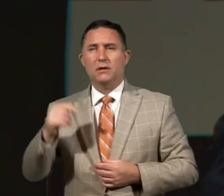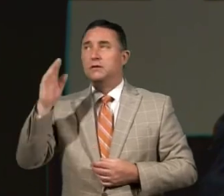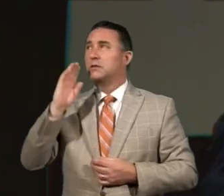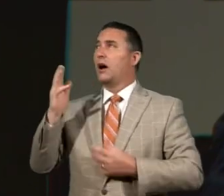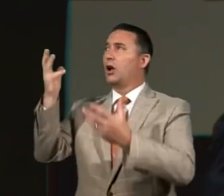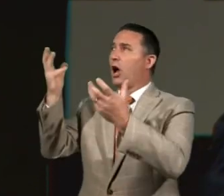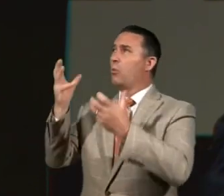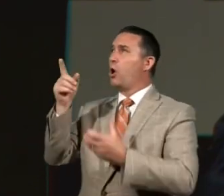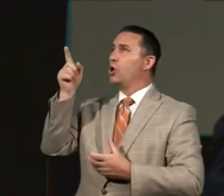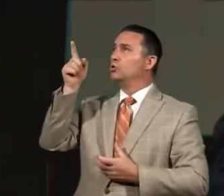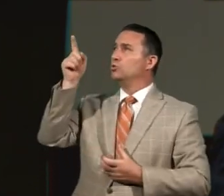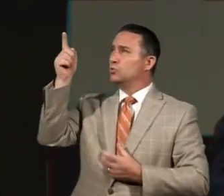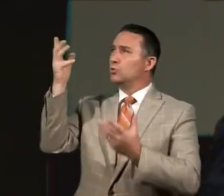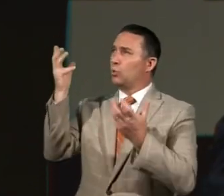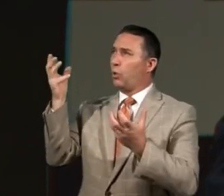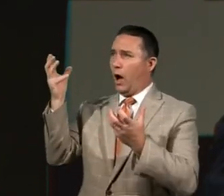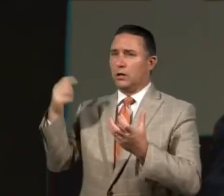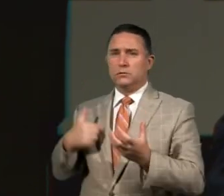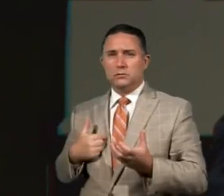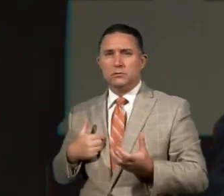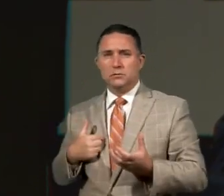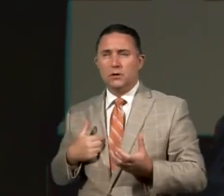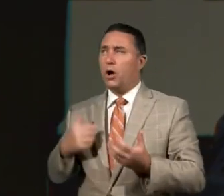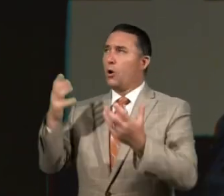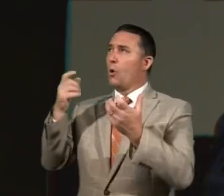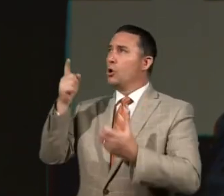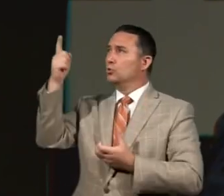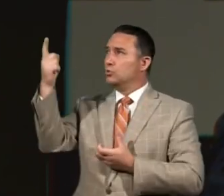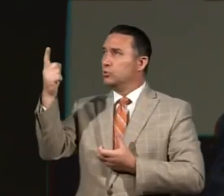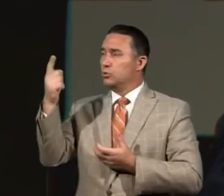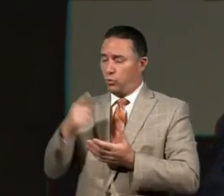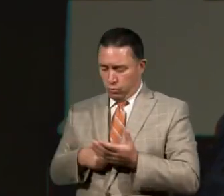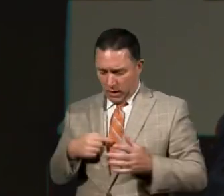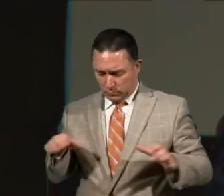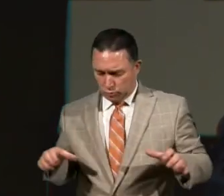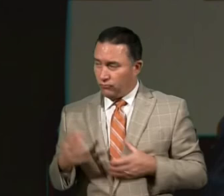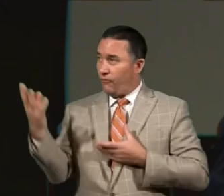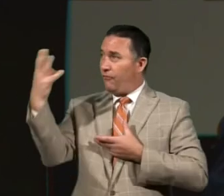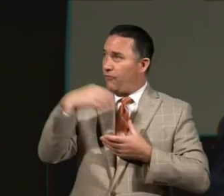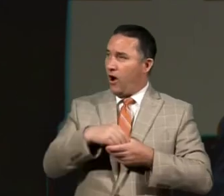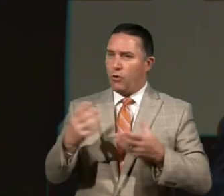I want you. I want you in what I'm doing.